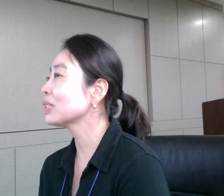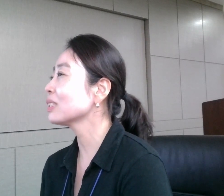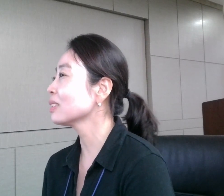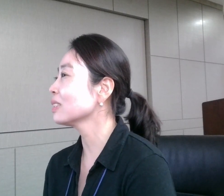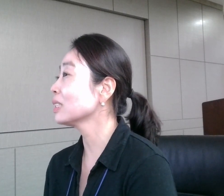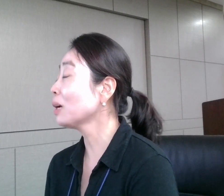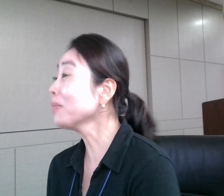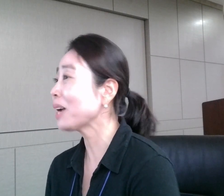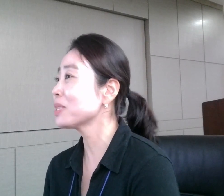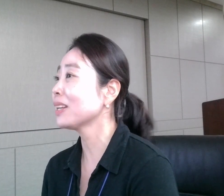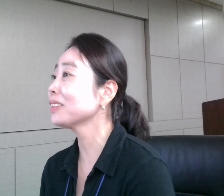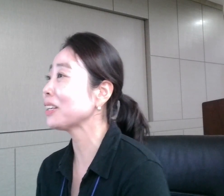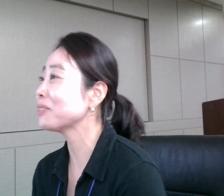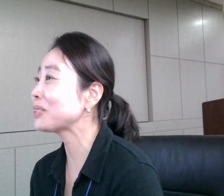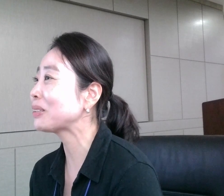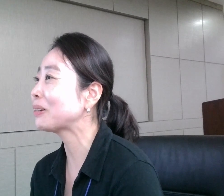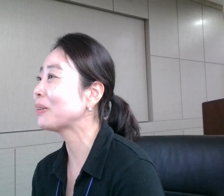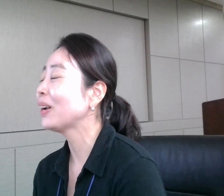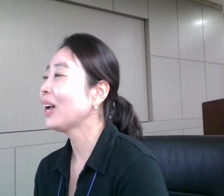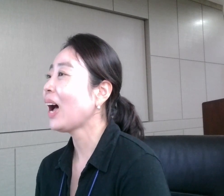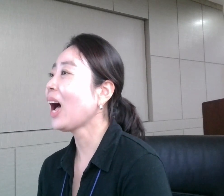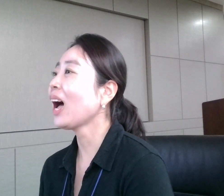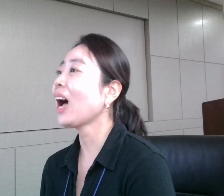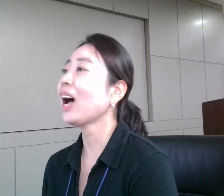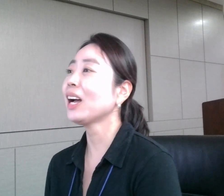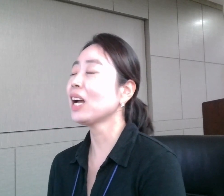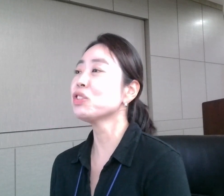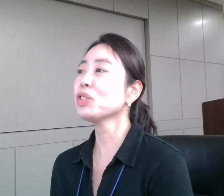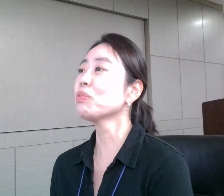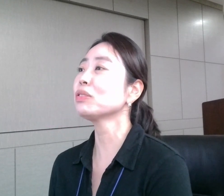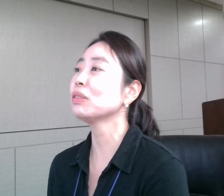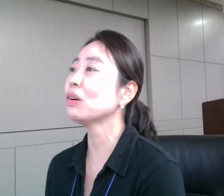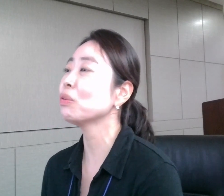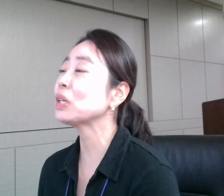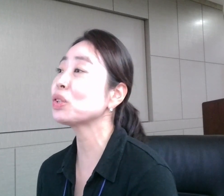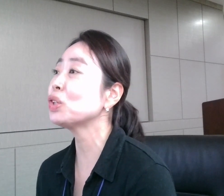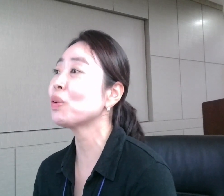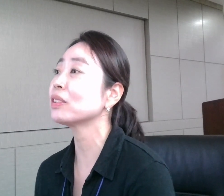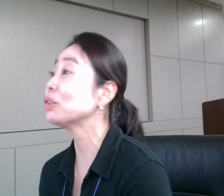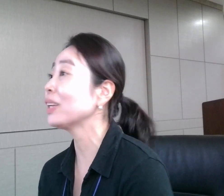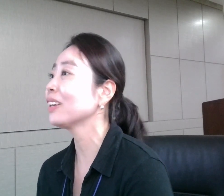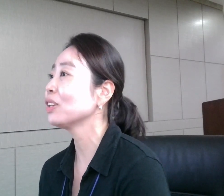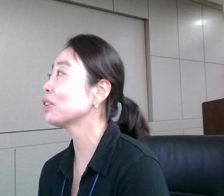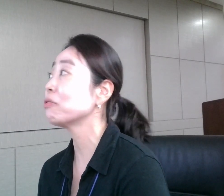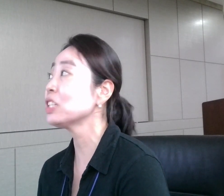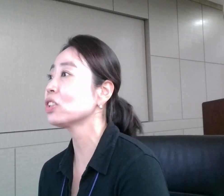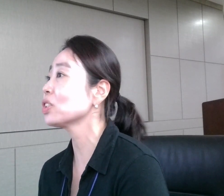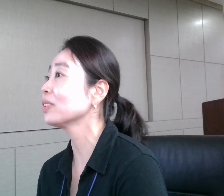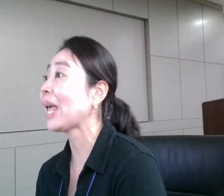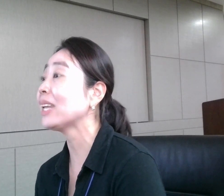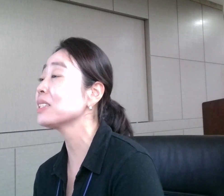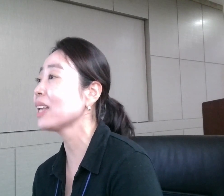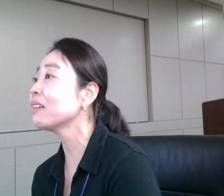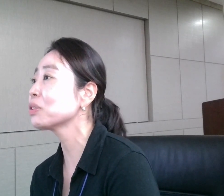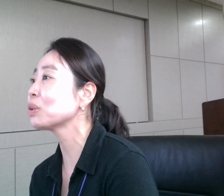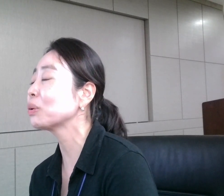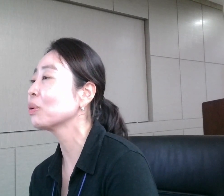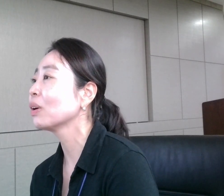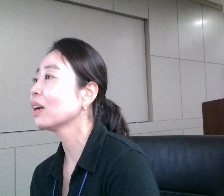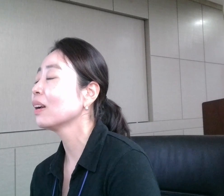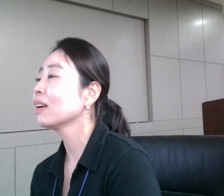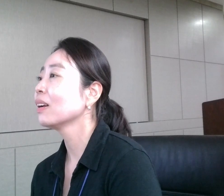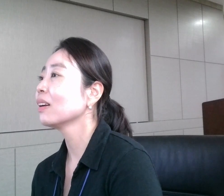looks sometimes negative. So I just want to know, because you are doing your research on ASL,